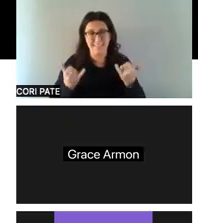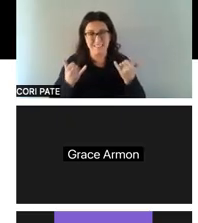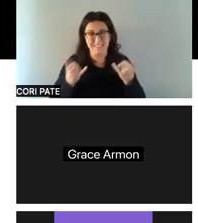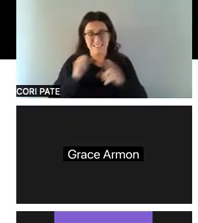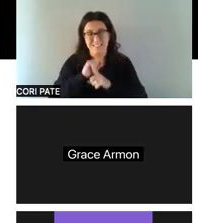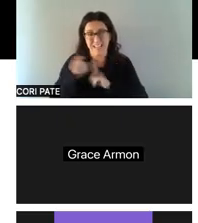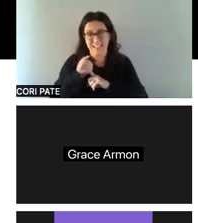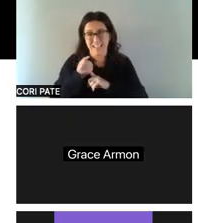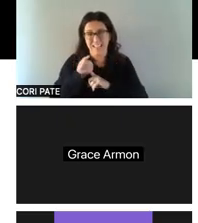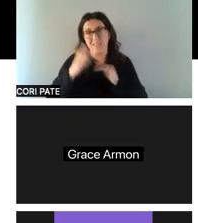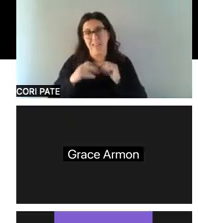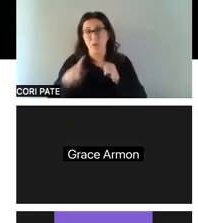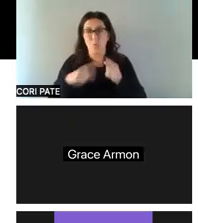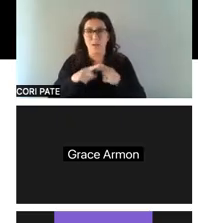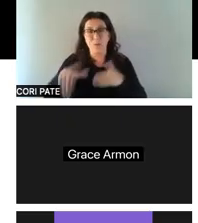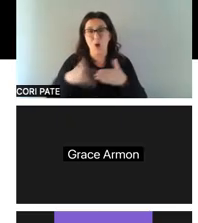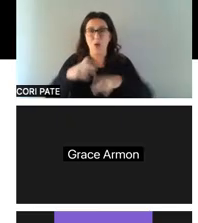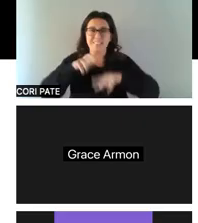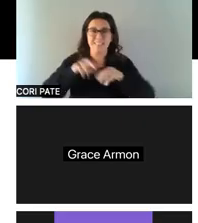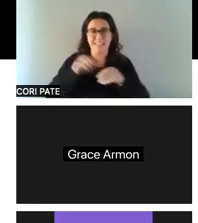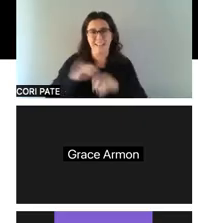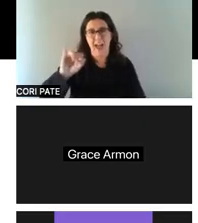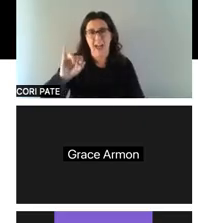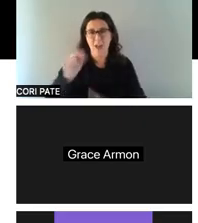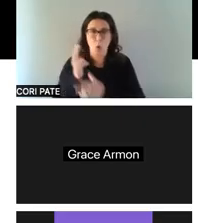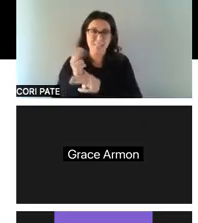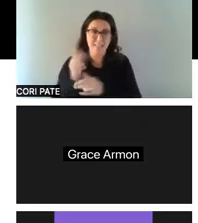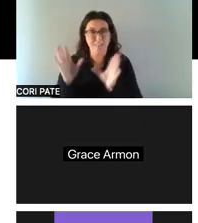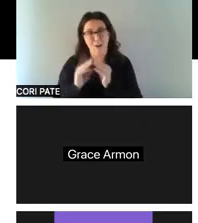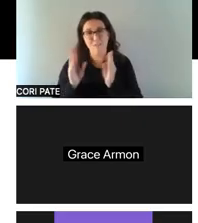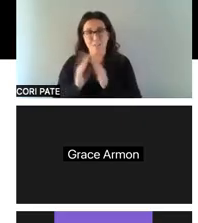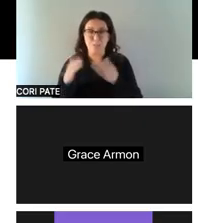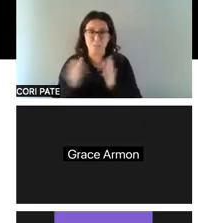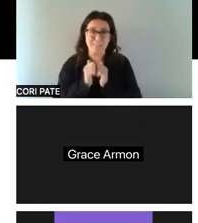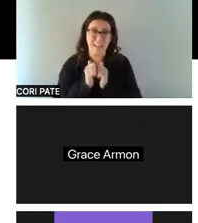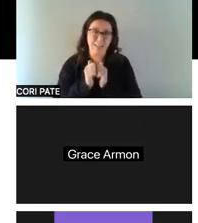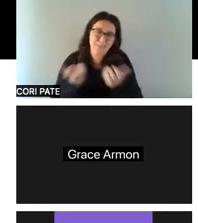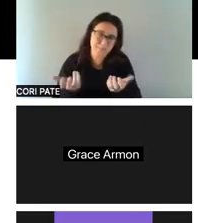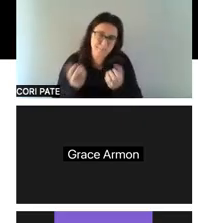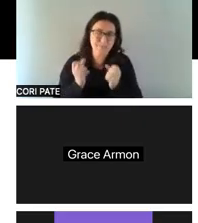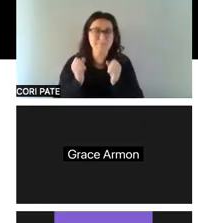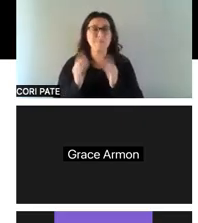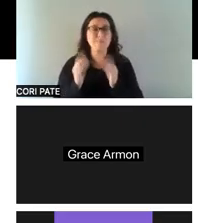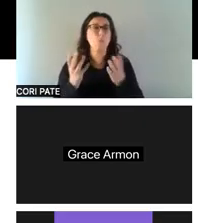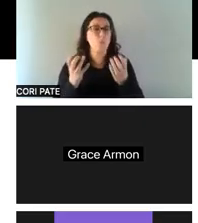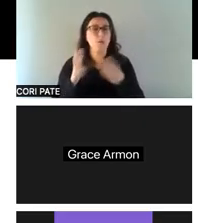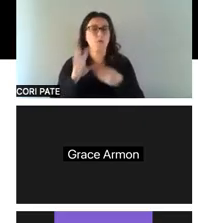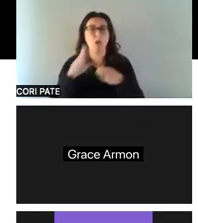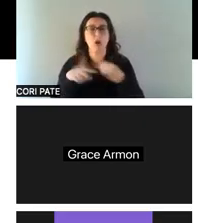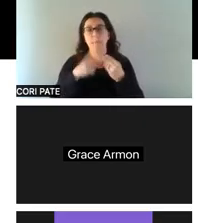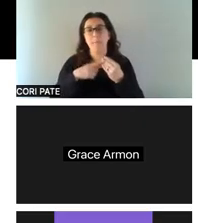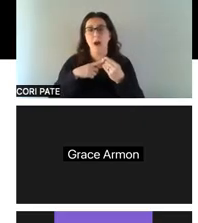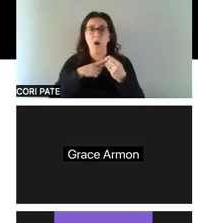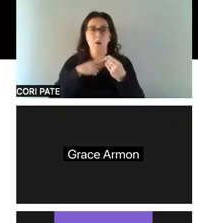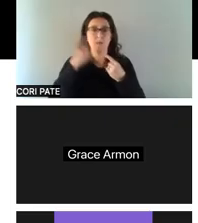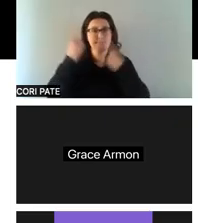at the iHotel in one of those conference rooms. So, we want to talk about innovation and best